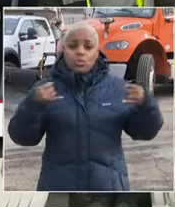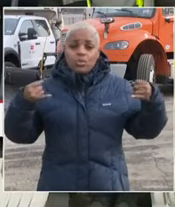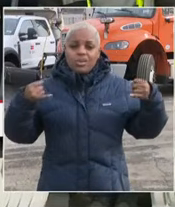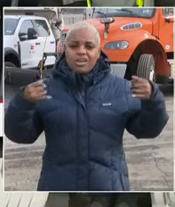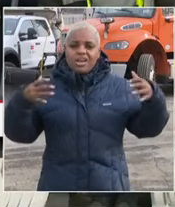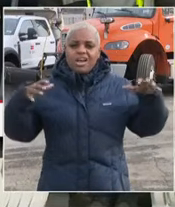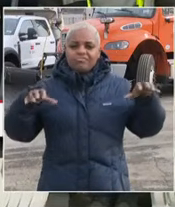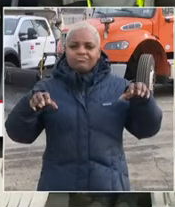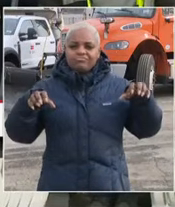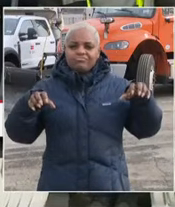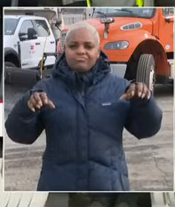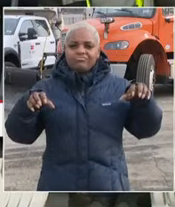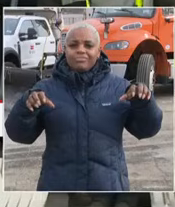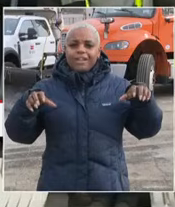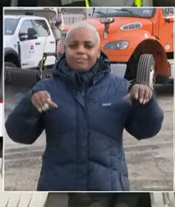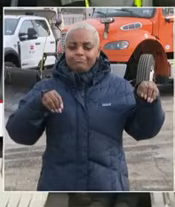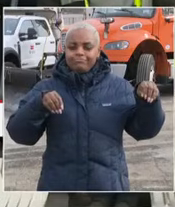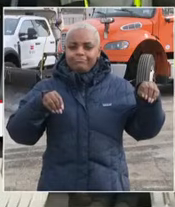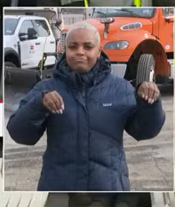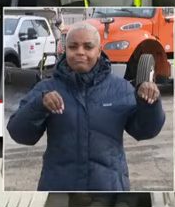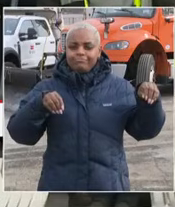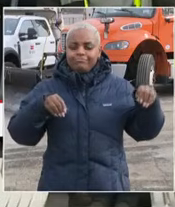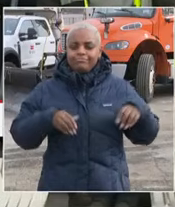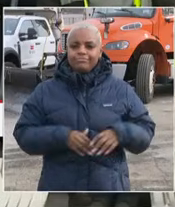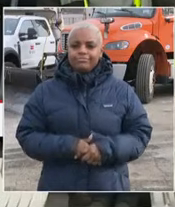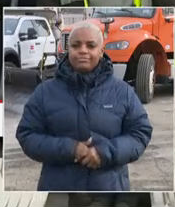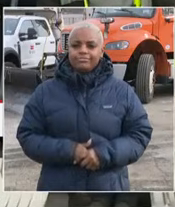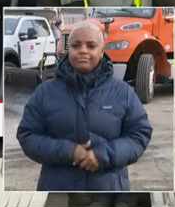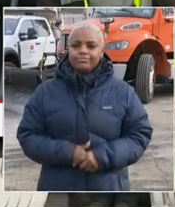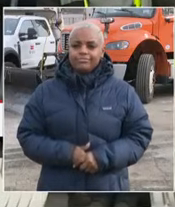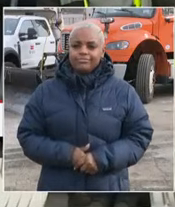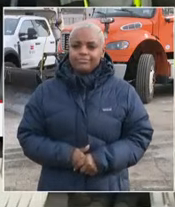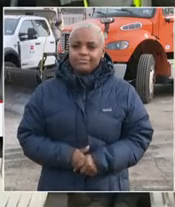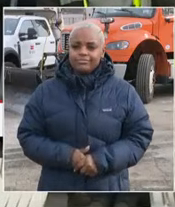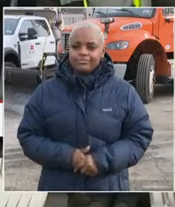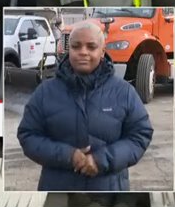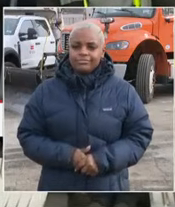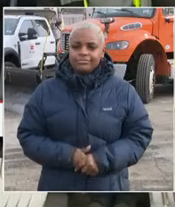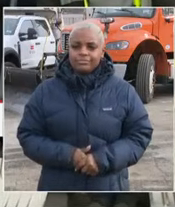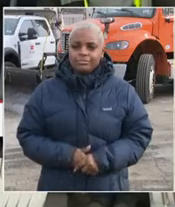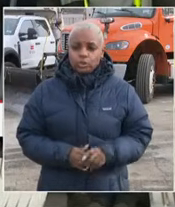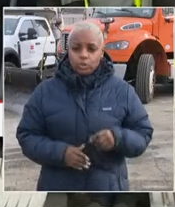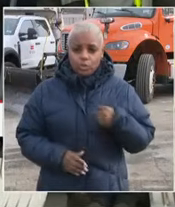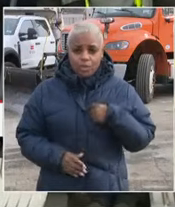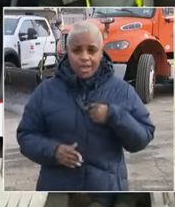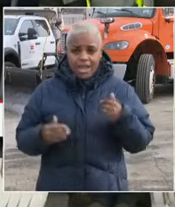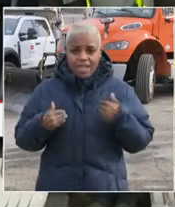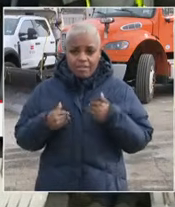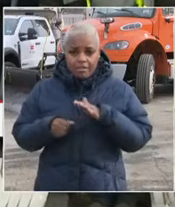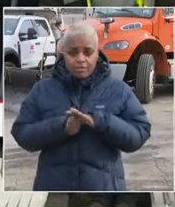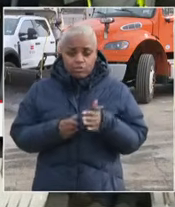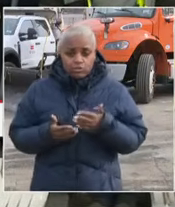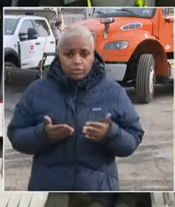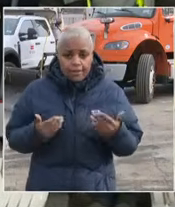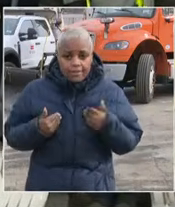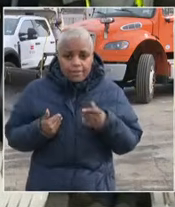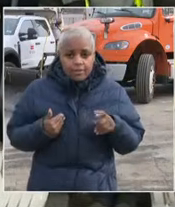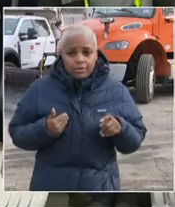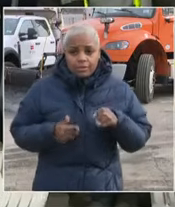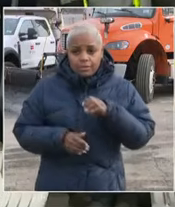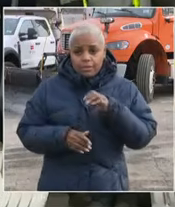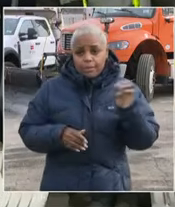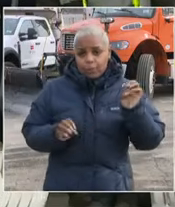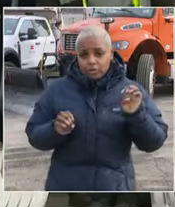down. But the second item is, do we have the resources? Our emergency facilities are all up and running. We're